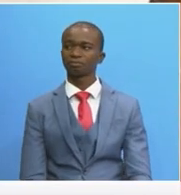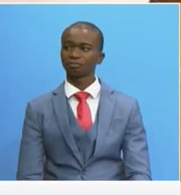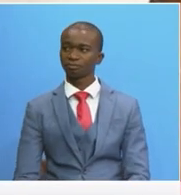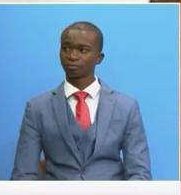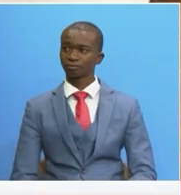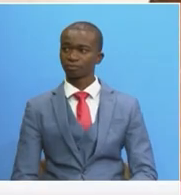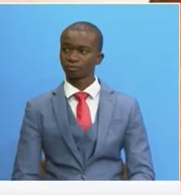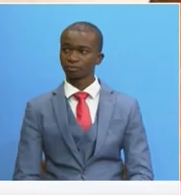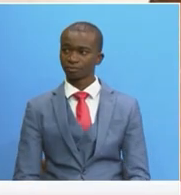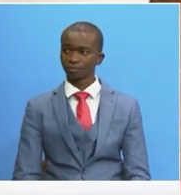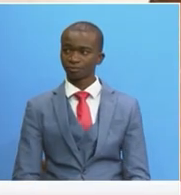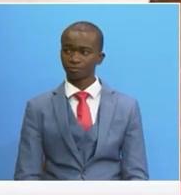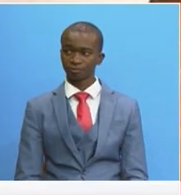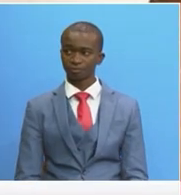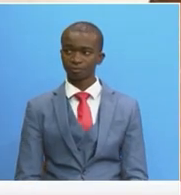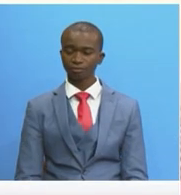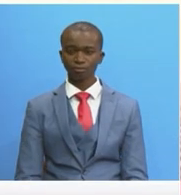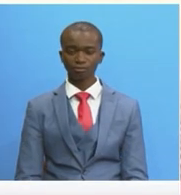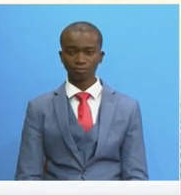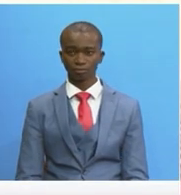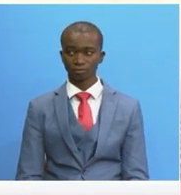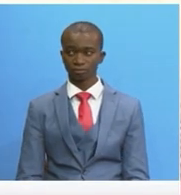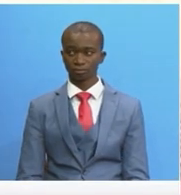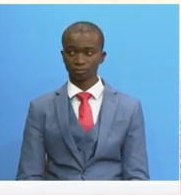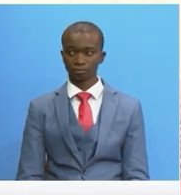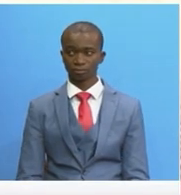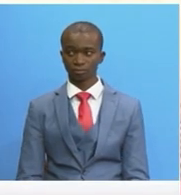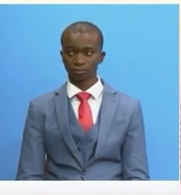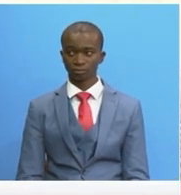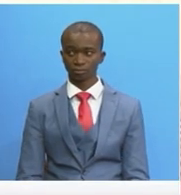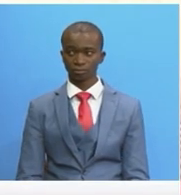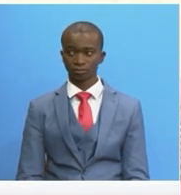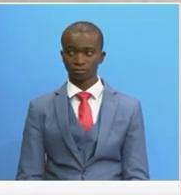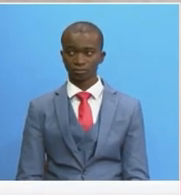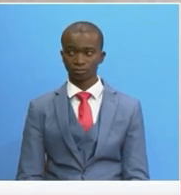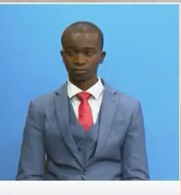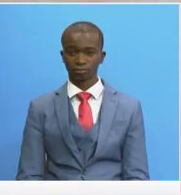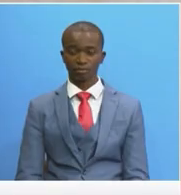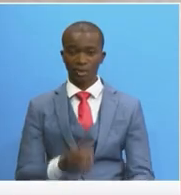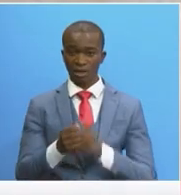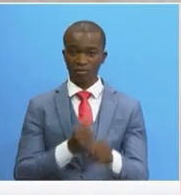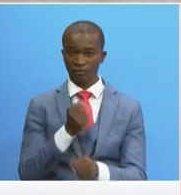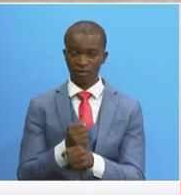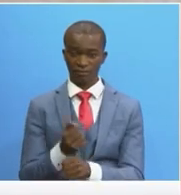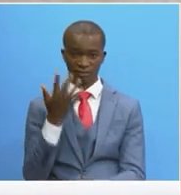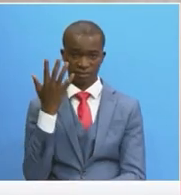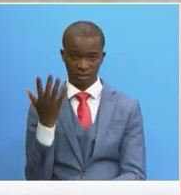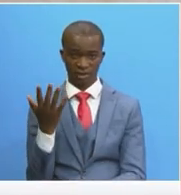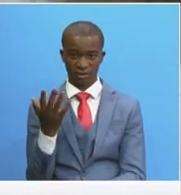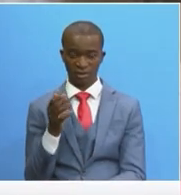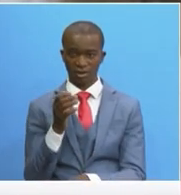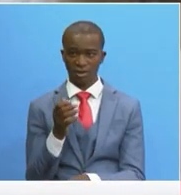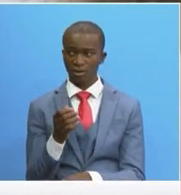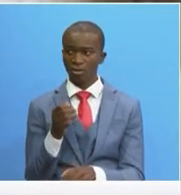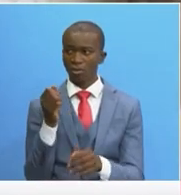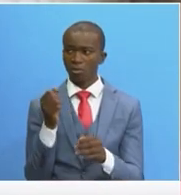ndiyo mawatani vanisiyira. A relief is seen after 5 years of fighting for the pride of women